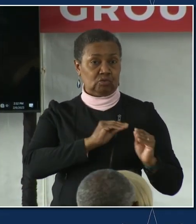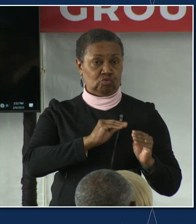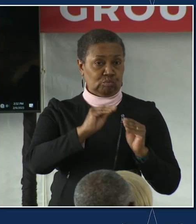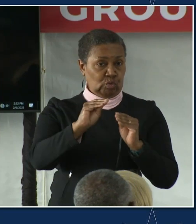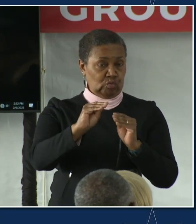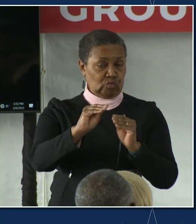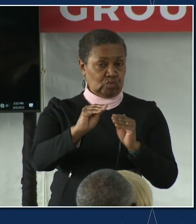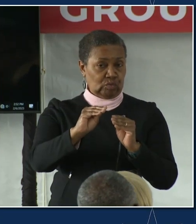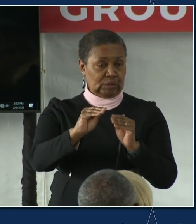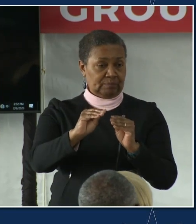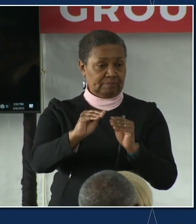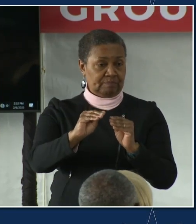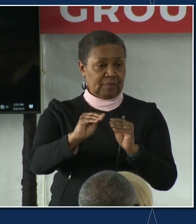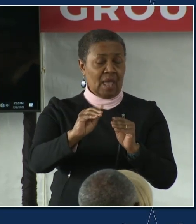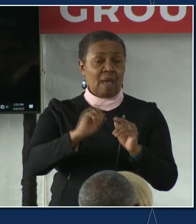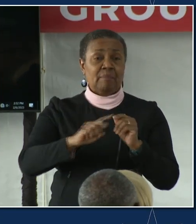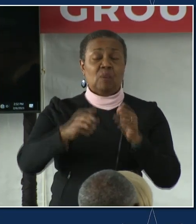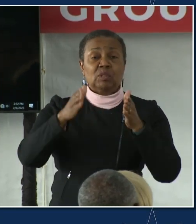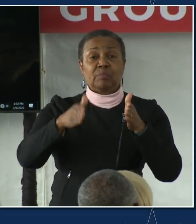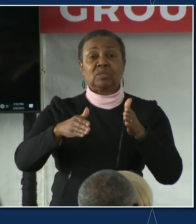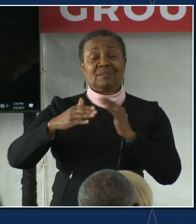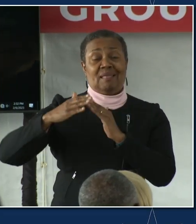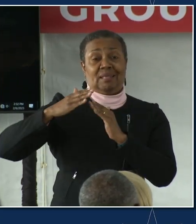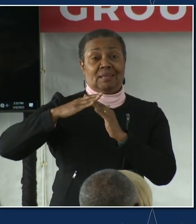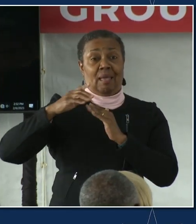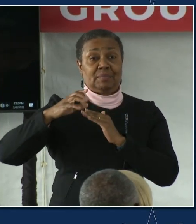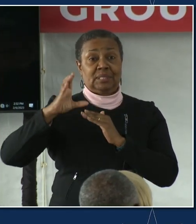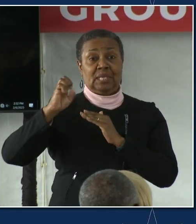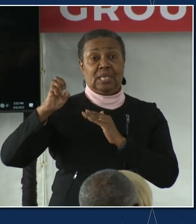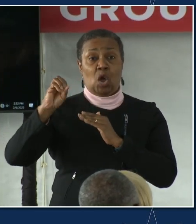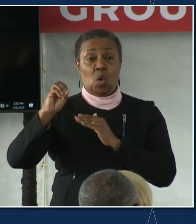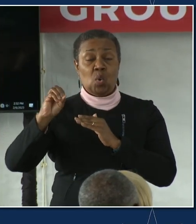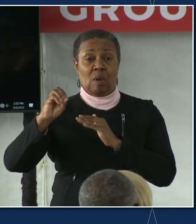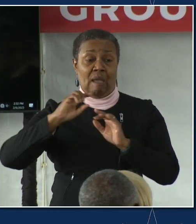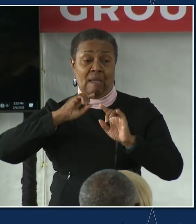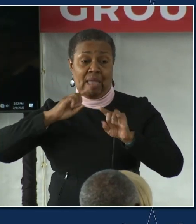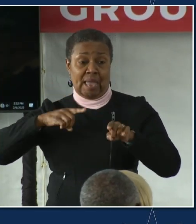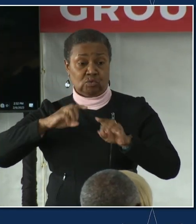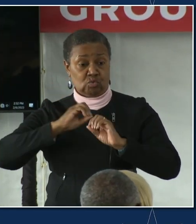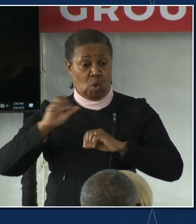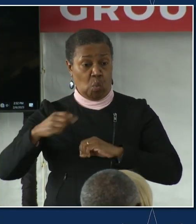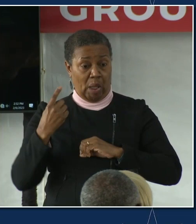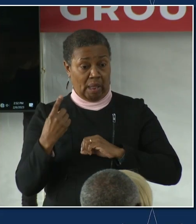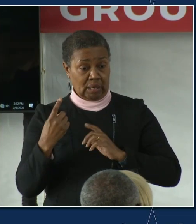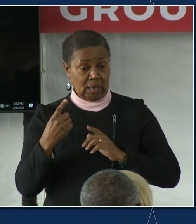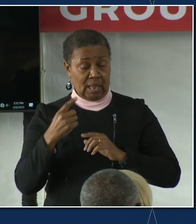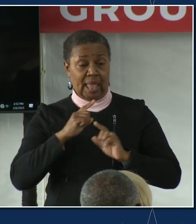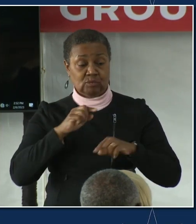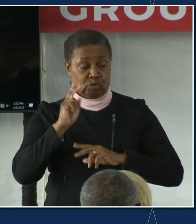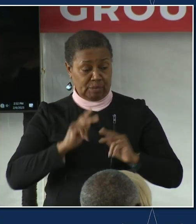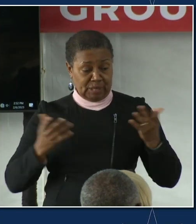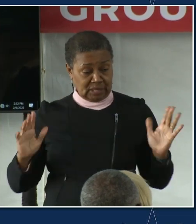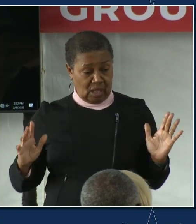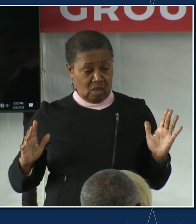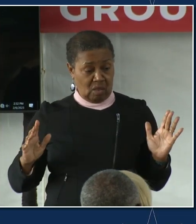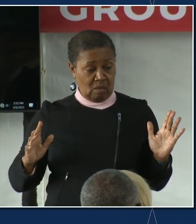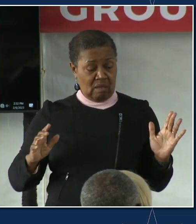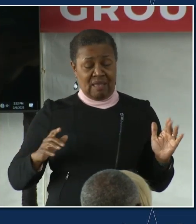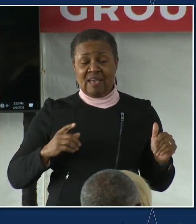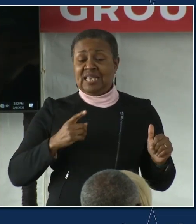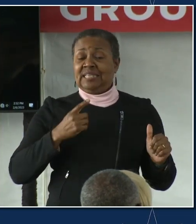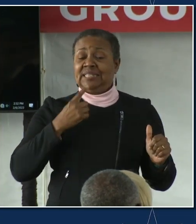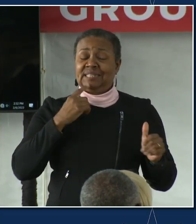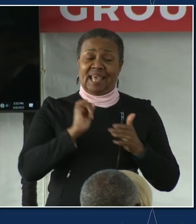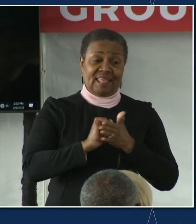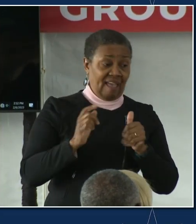trend. But when the person on top, the CEO that answers to nobody except the people, lead with that,